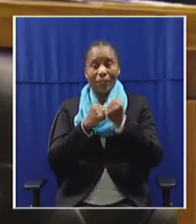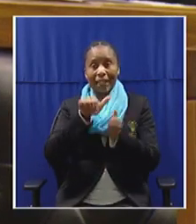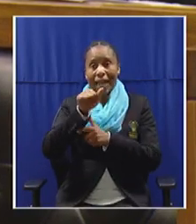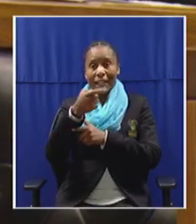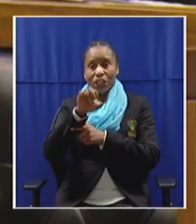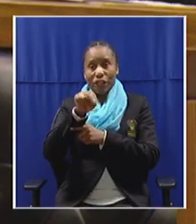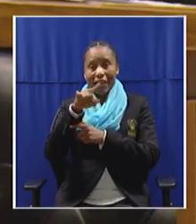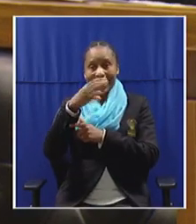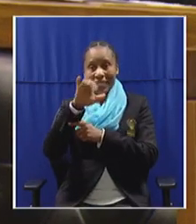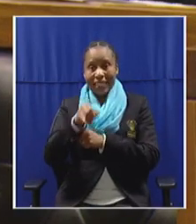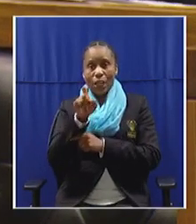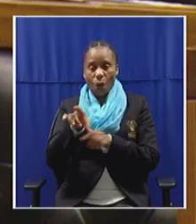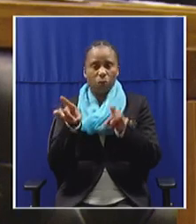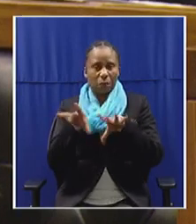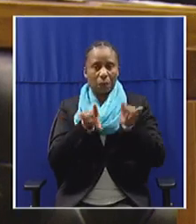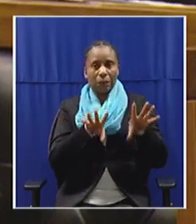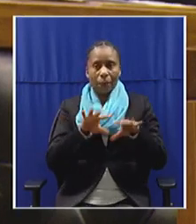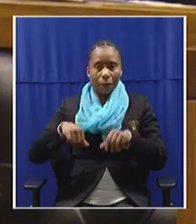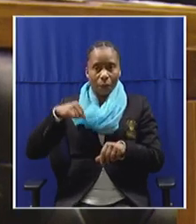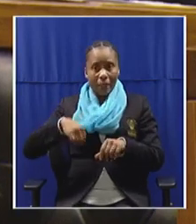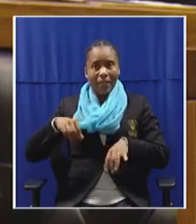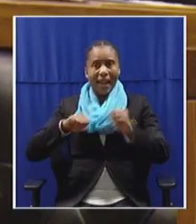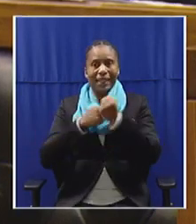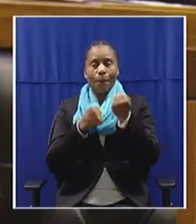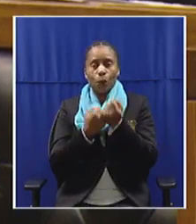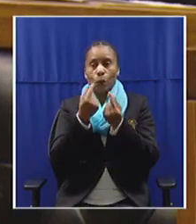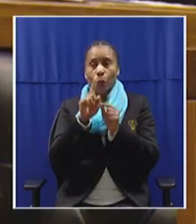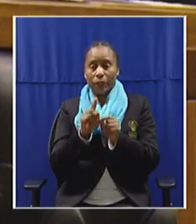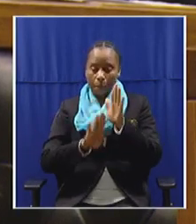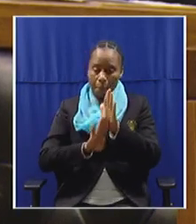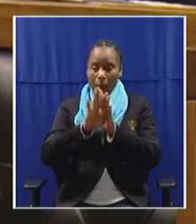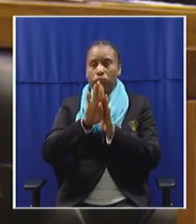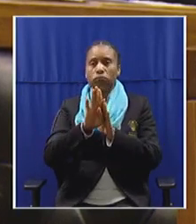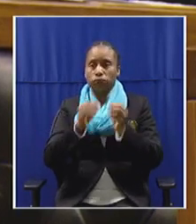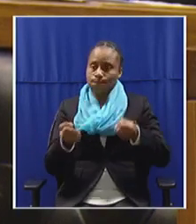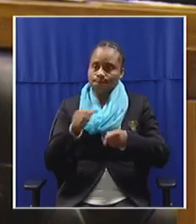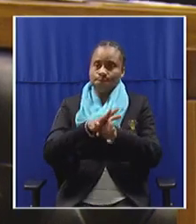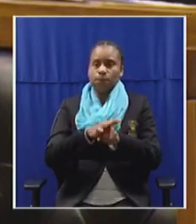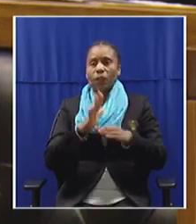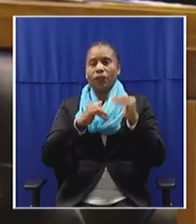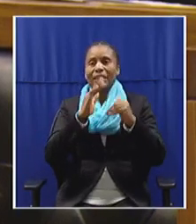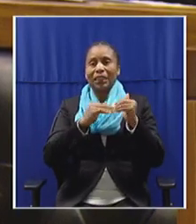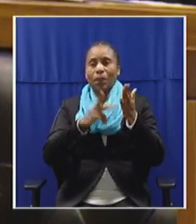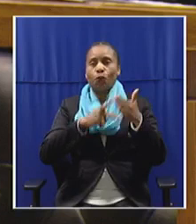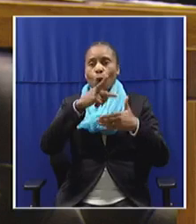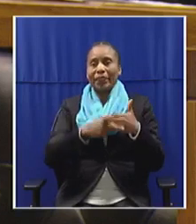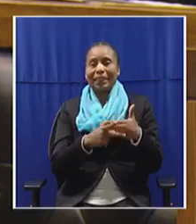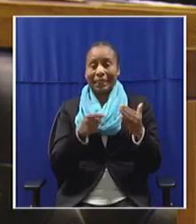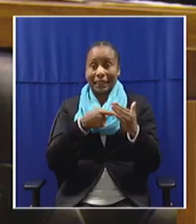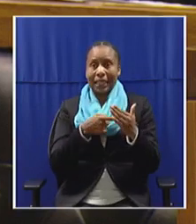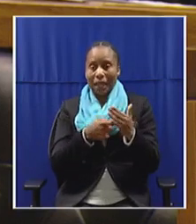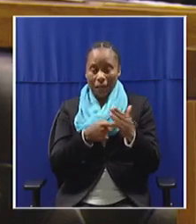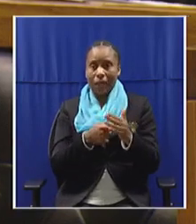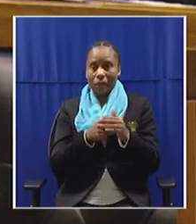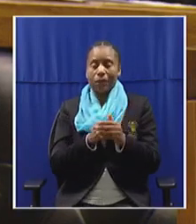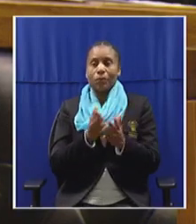struggling municipalities are supported to accelerate the implementation of infrastructure projects that addresses the delivery